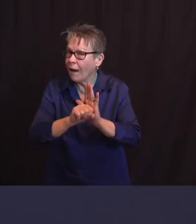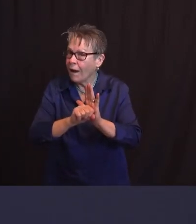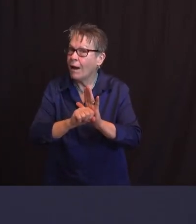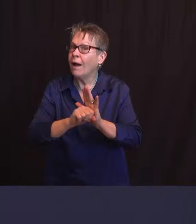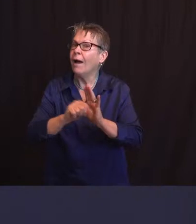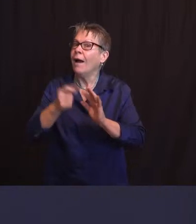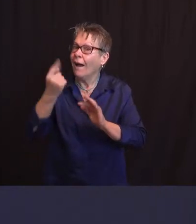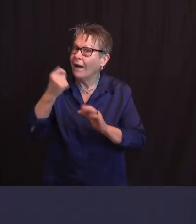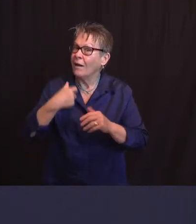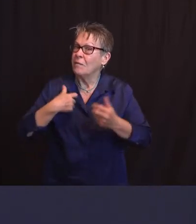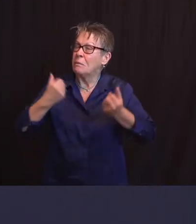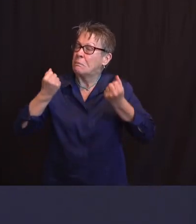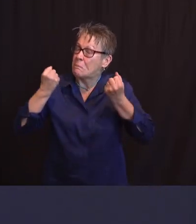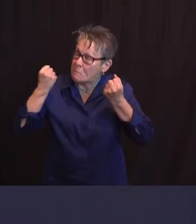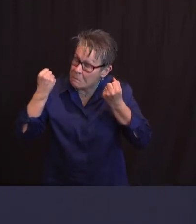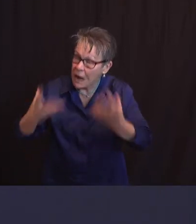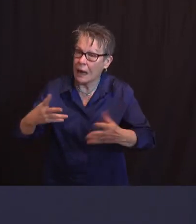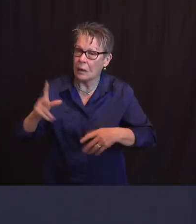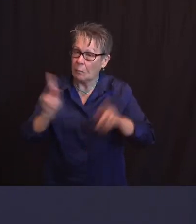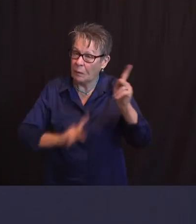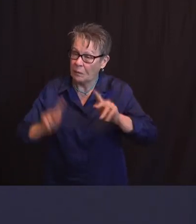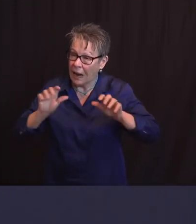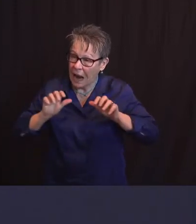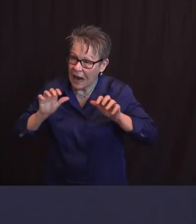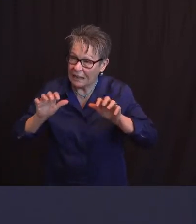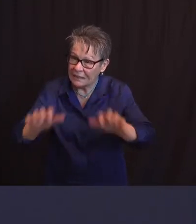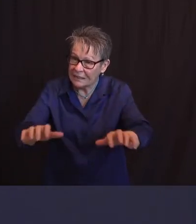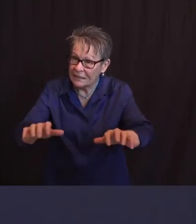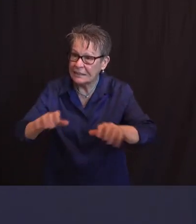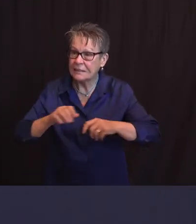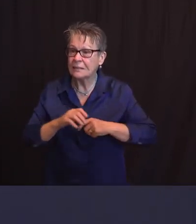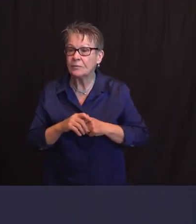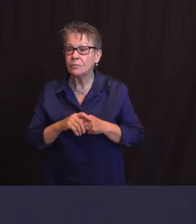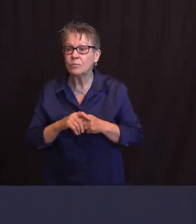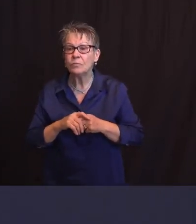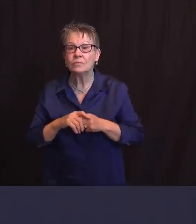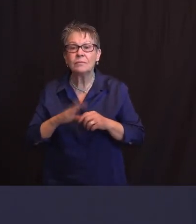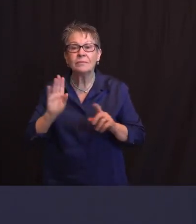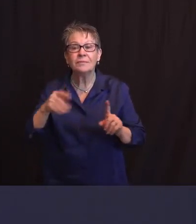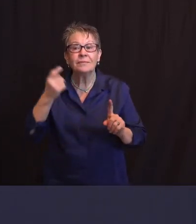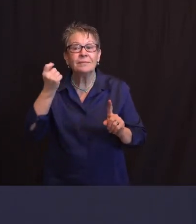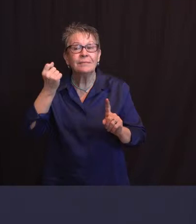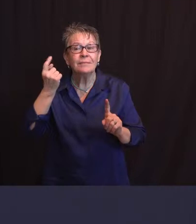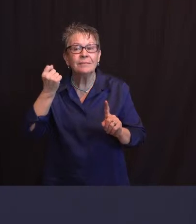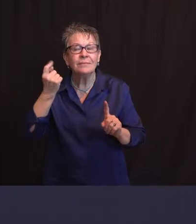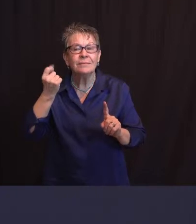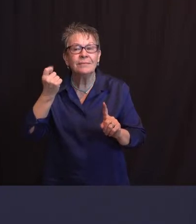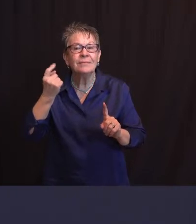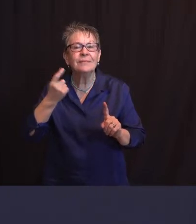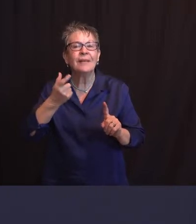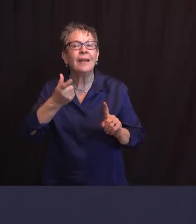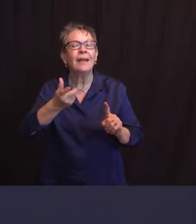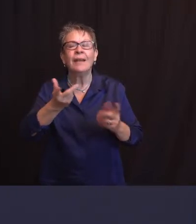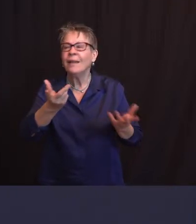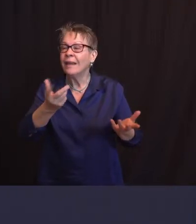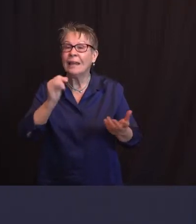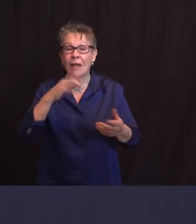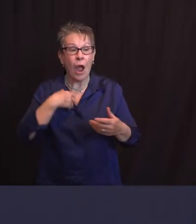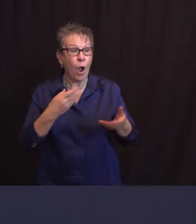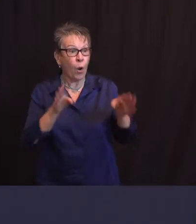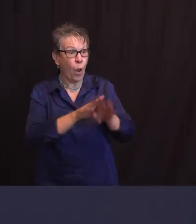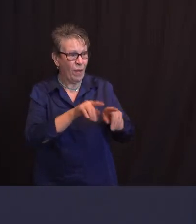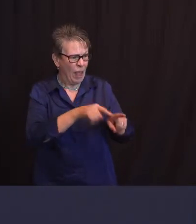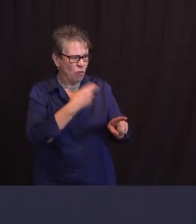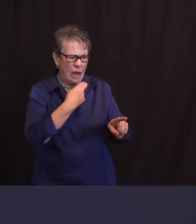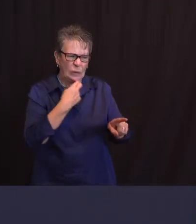something on, say, restaurants in one region, over here you'd have an unintended consequence of something else popping up over here. I continue to believe that's